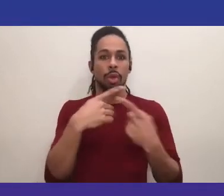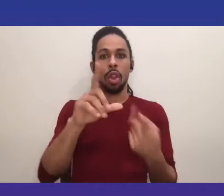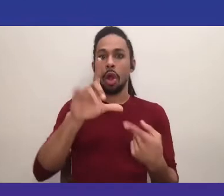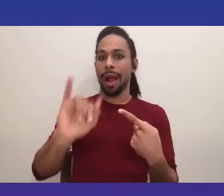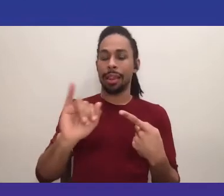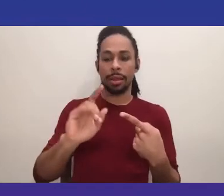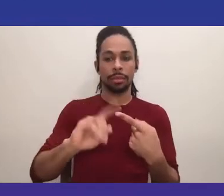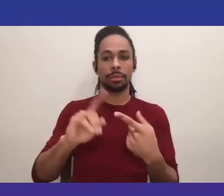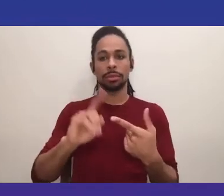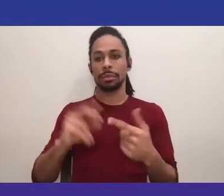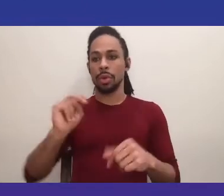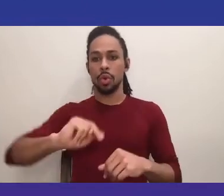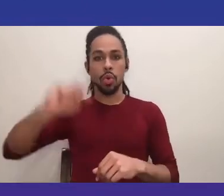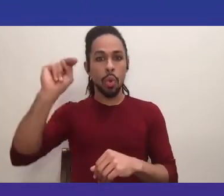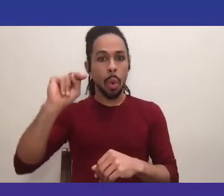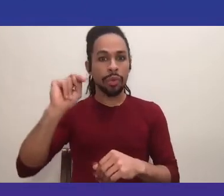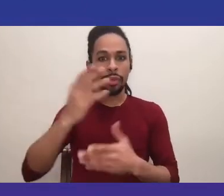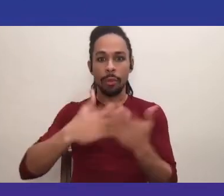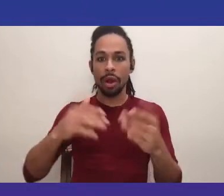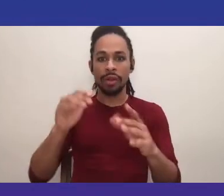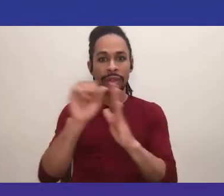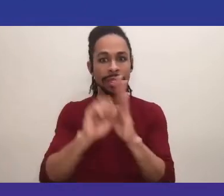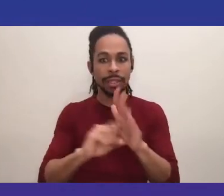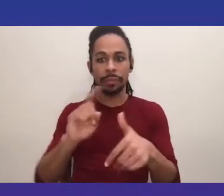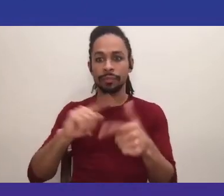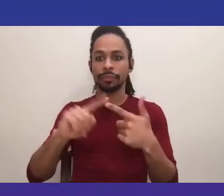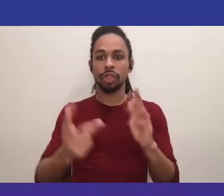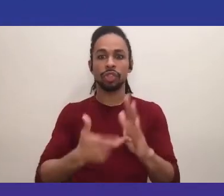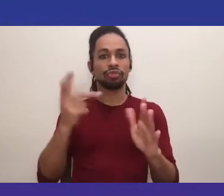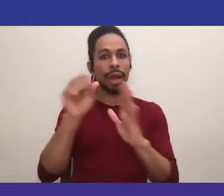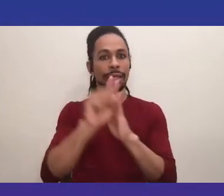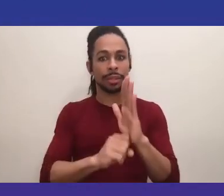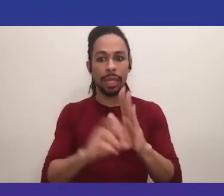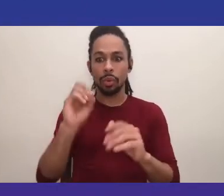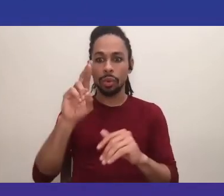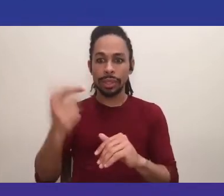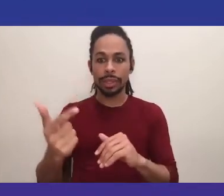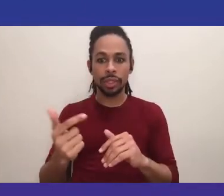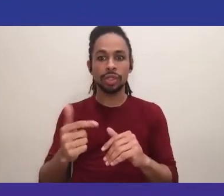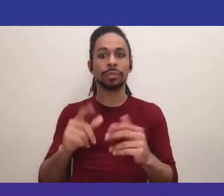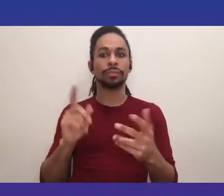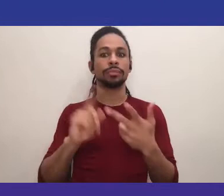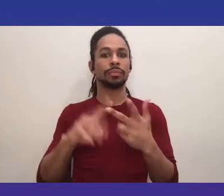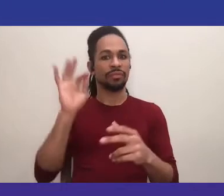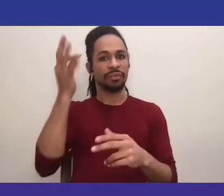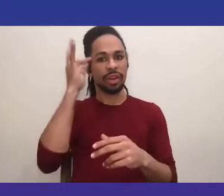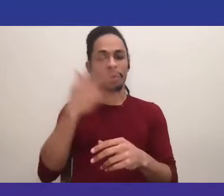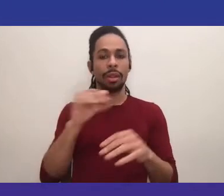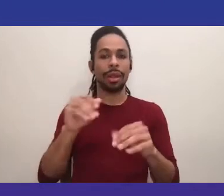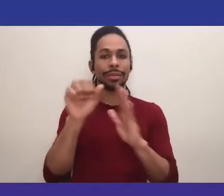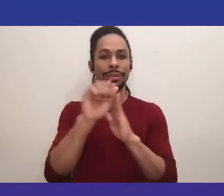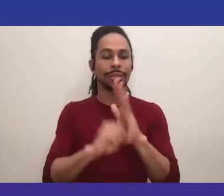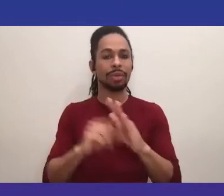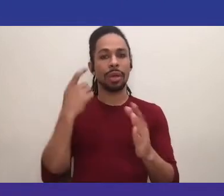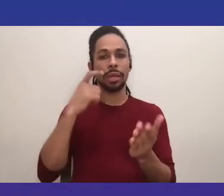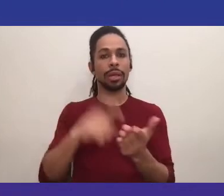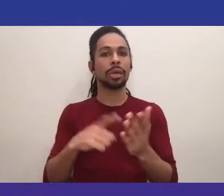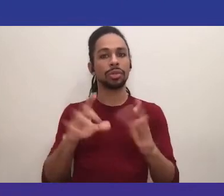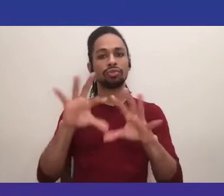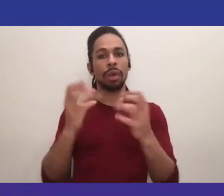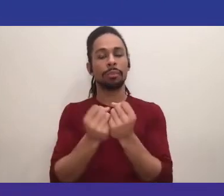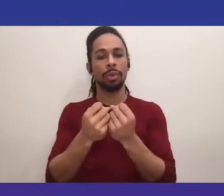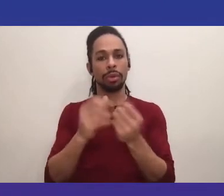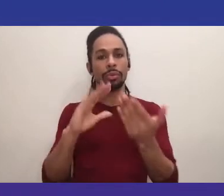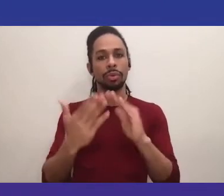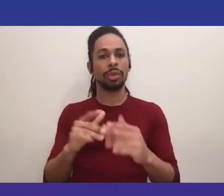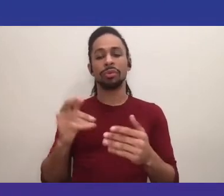of the state. If you're a tri-state organization, you've got federal and state recognized tribal communities from New York, New Jersey,